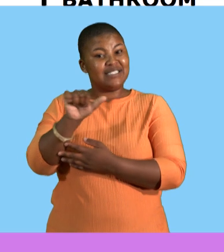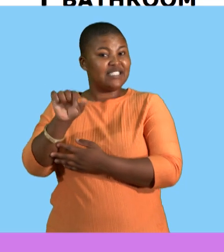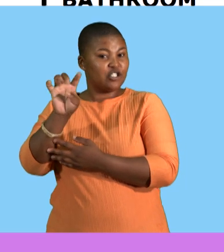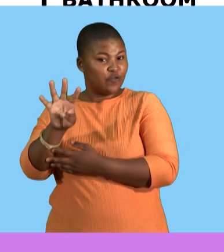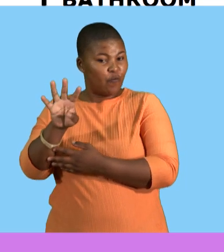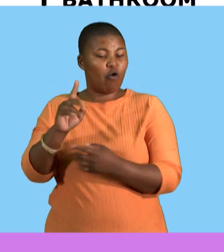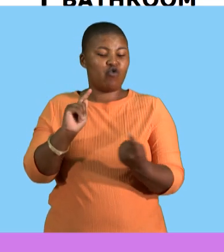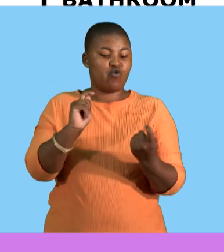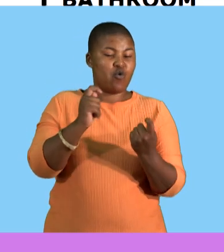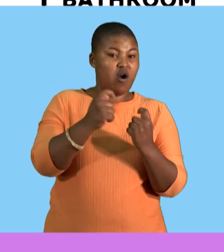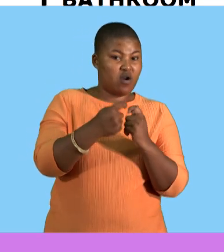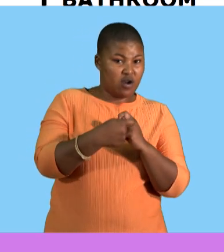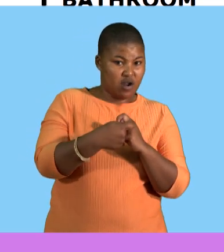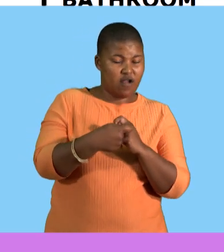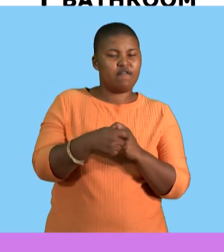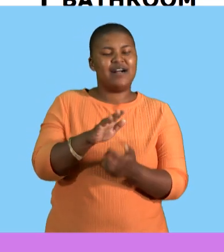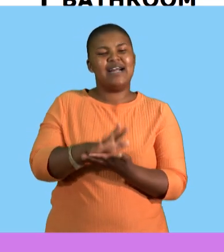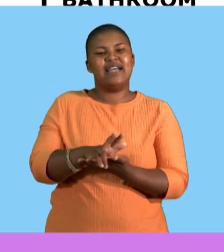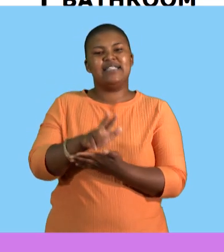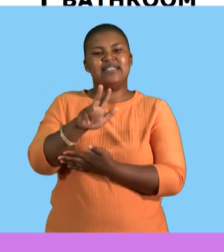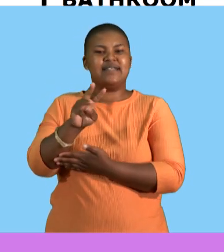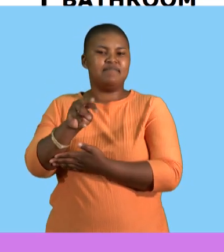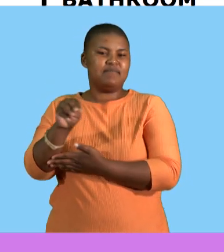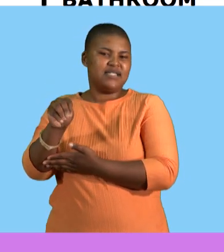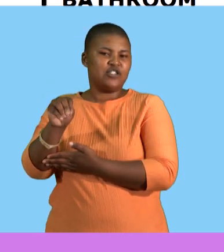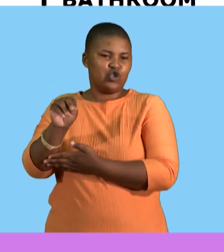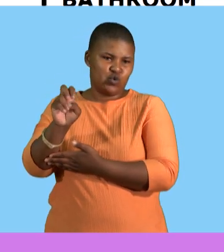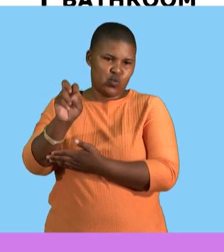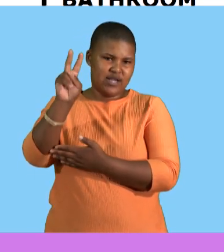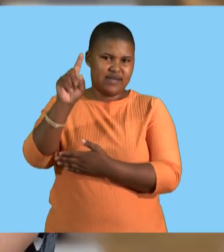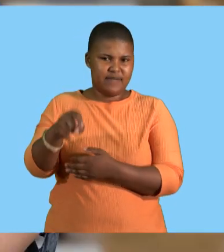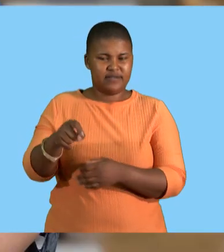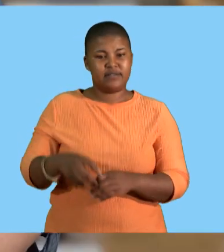therefore we need to buy 18 square meters.